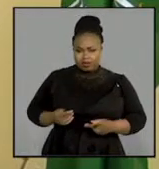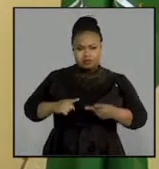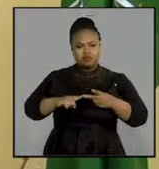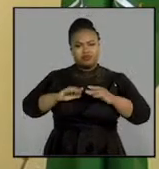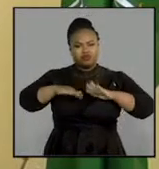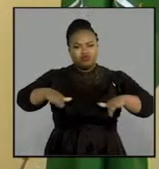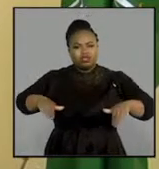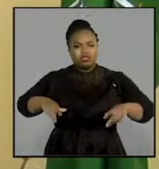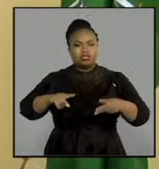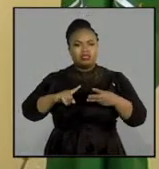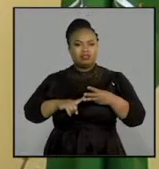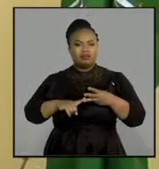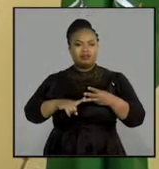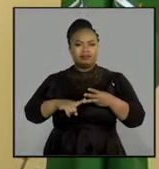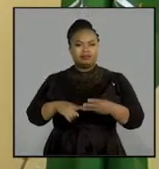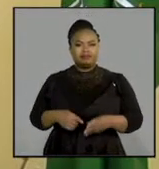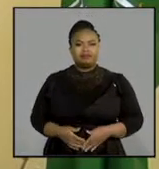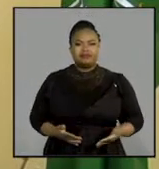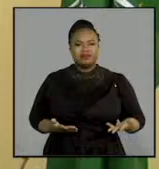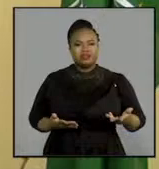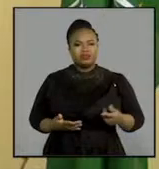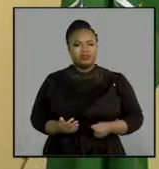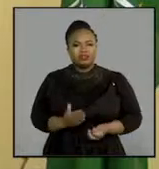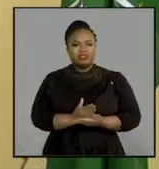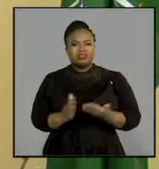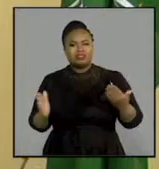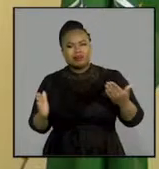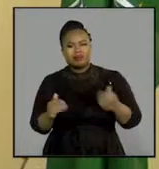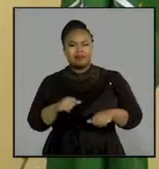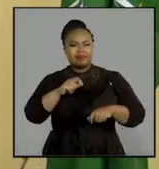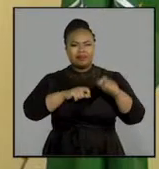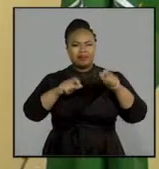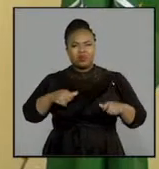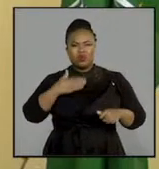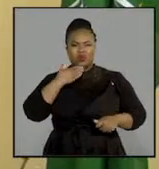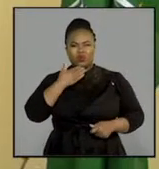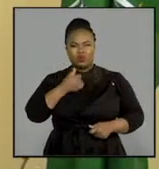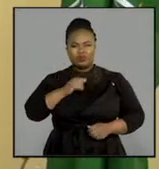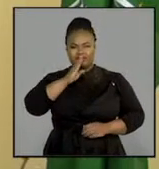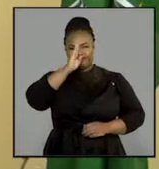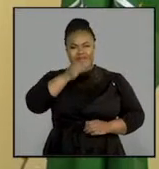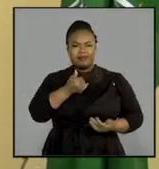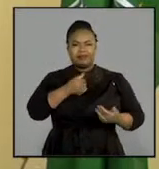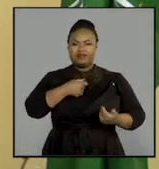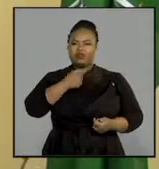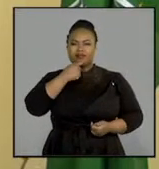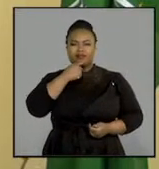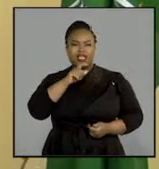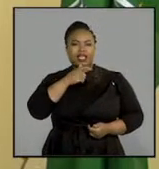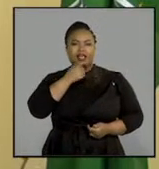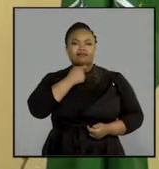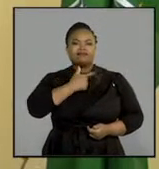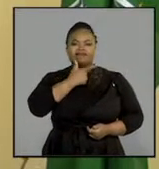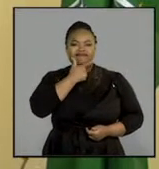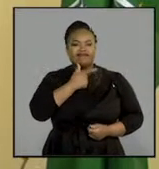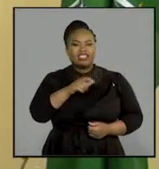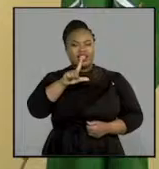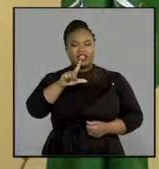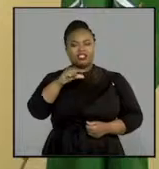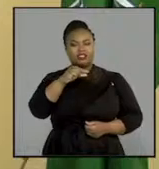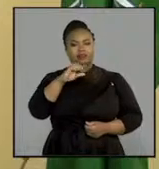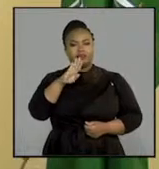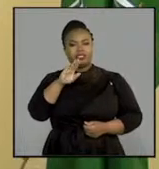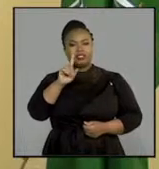Violence against women, children, gender non-conforming persons, and members of